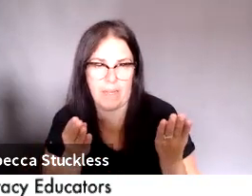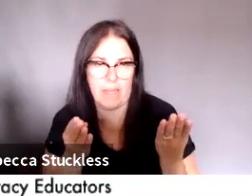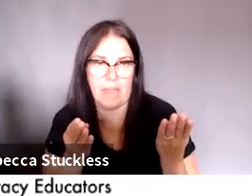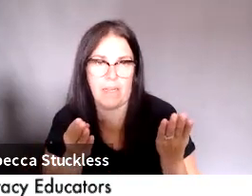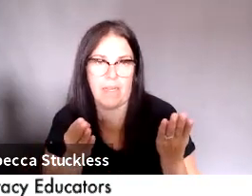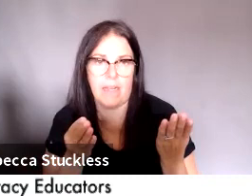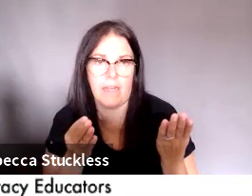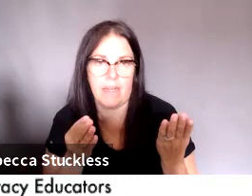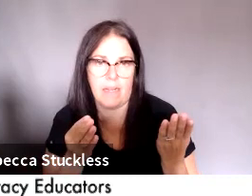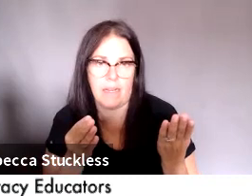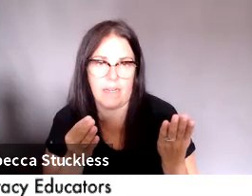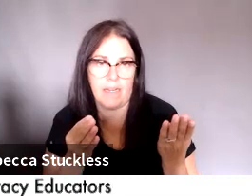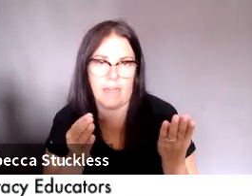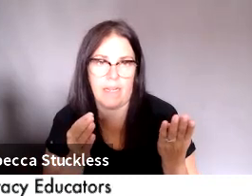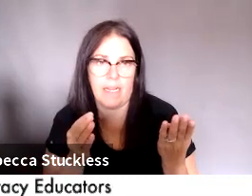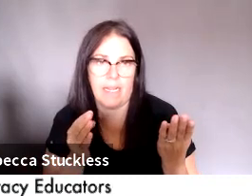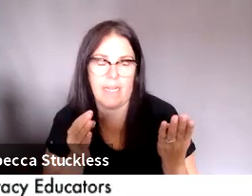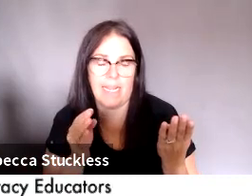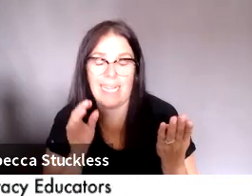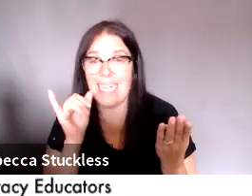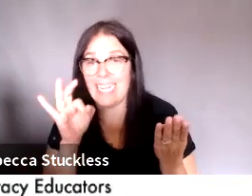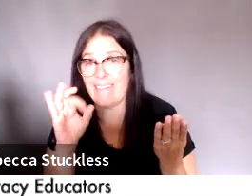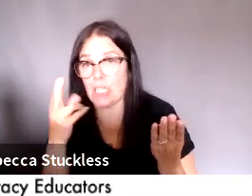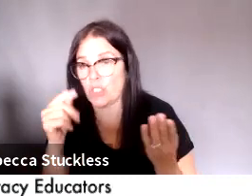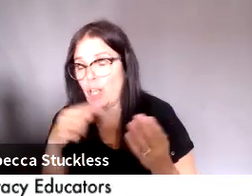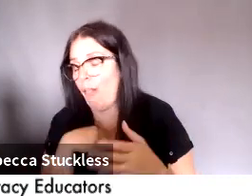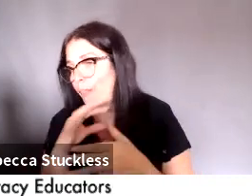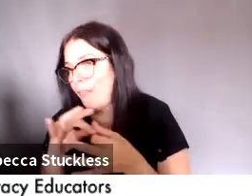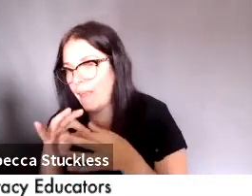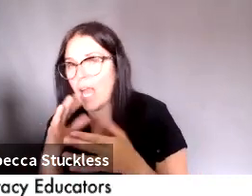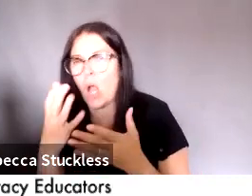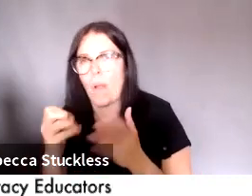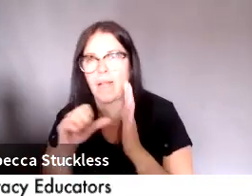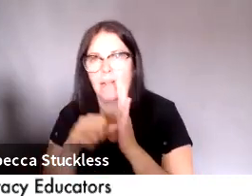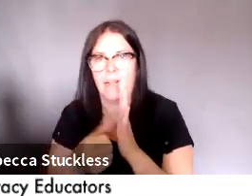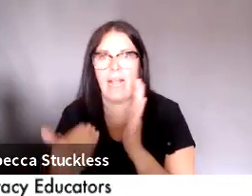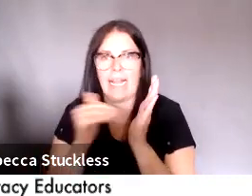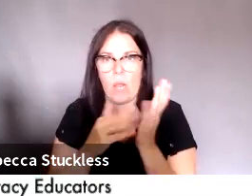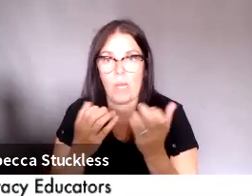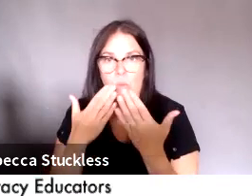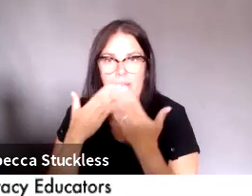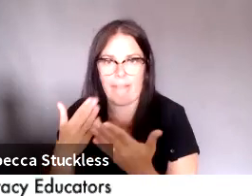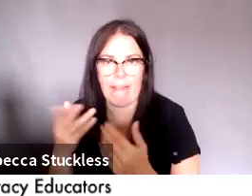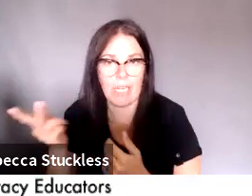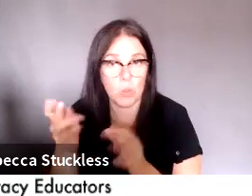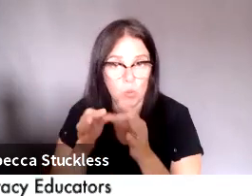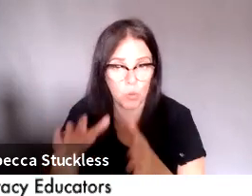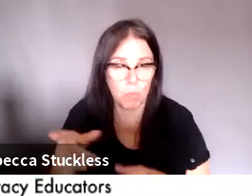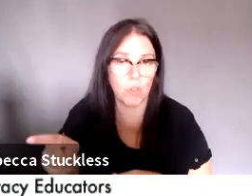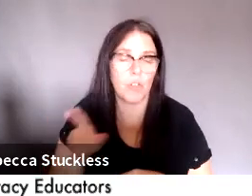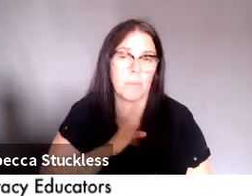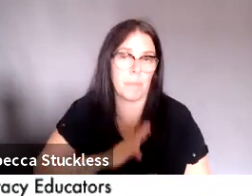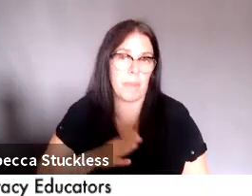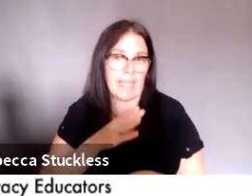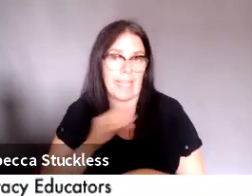to, in case we get a little absorbed in the chat, I want to, at this point, really once again, thank our interpreters, Rebecca and